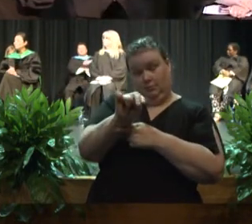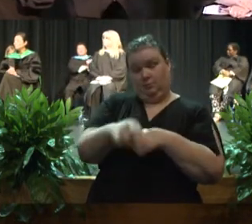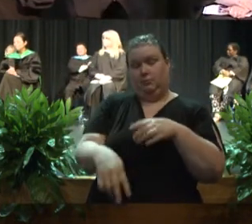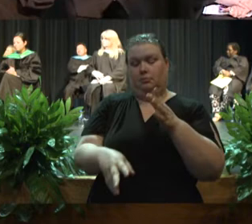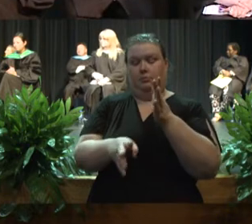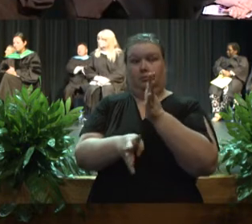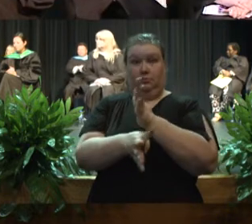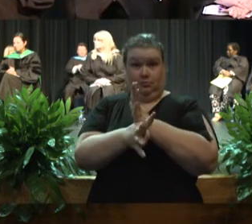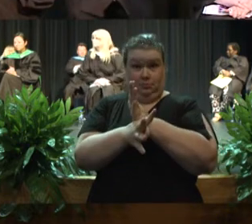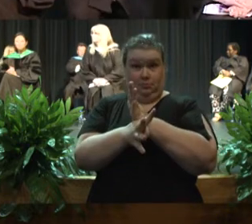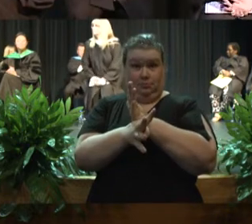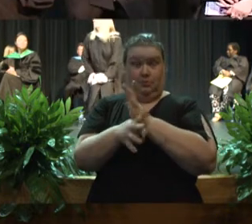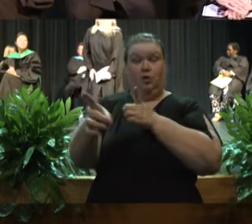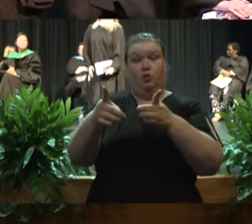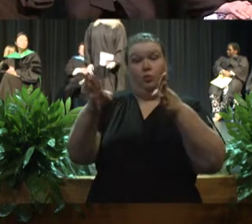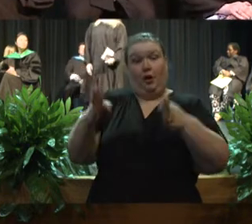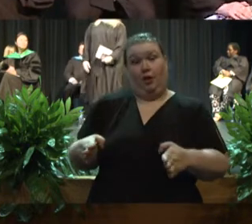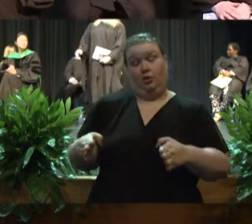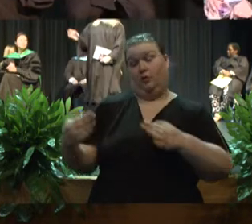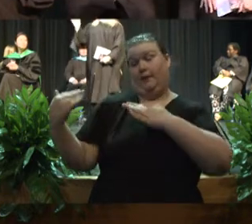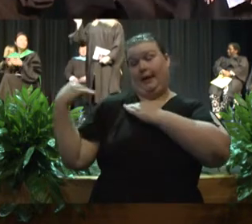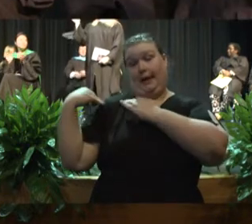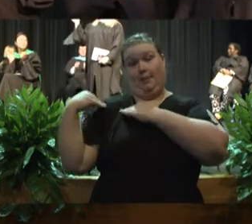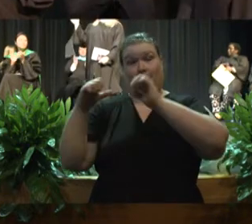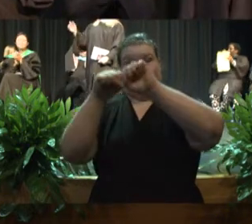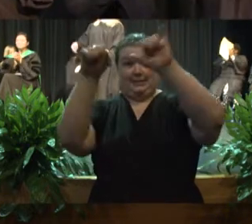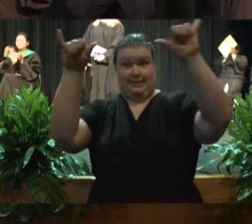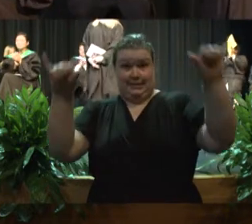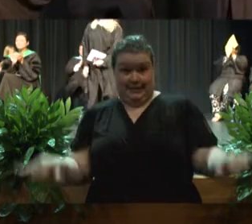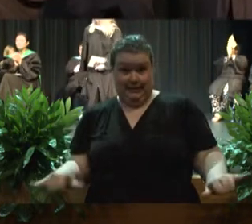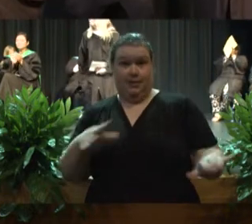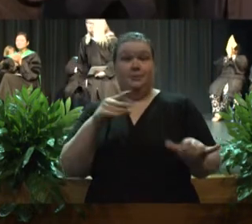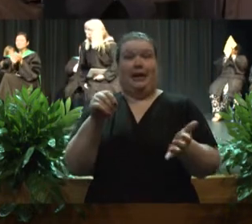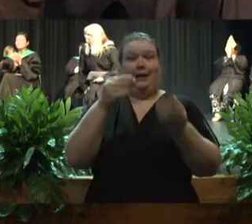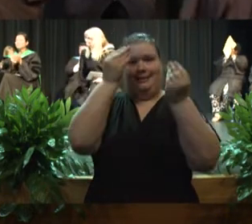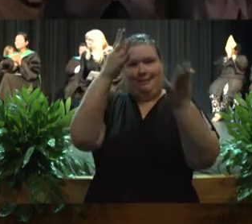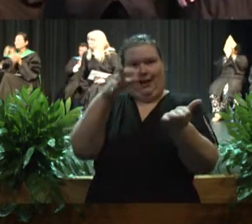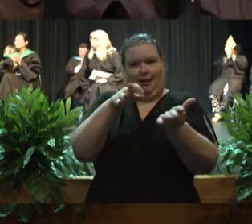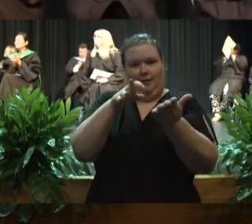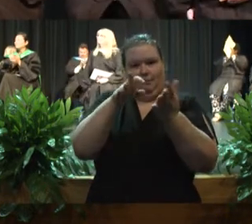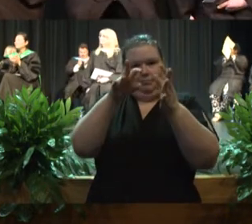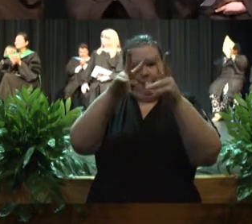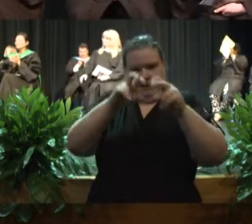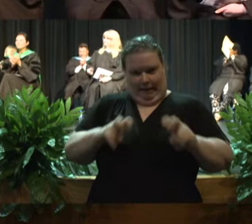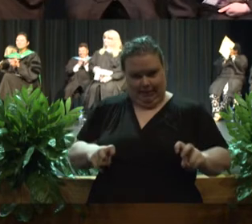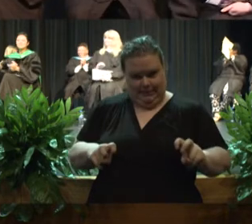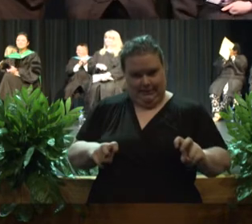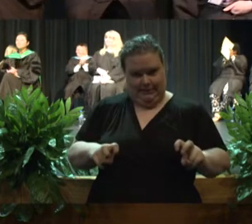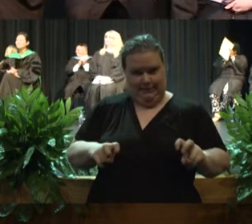And Director of Accountability Systems and Data Analysis, Mrs. Denise Bell.